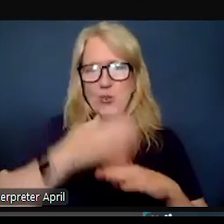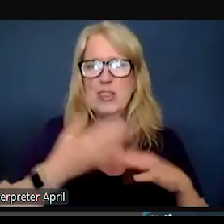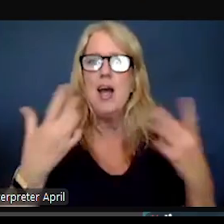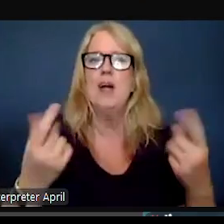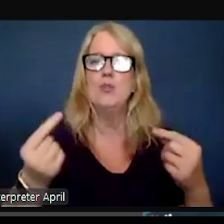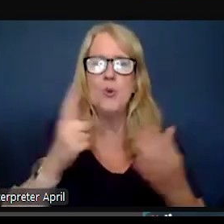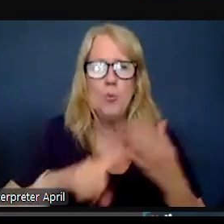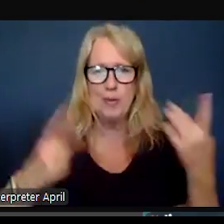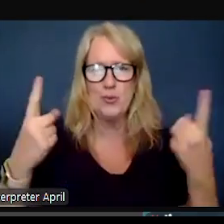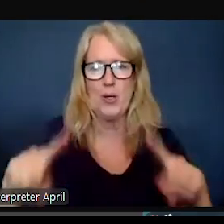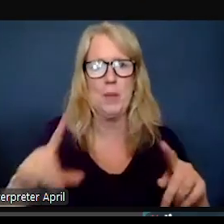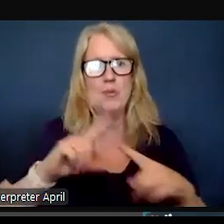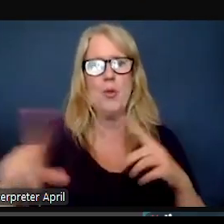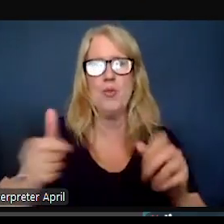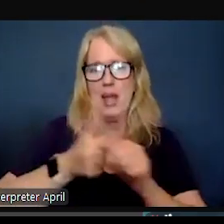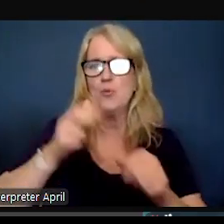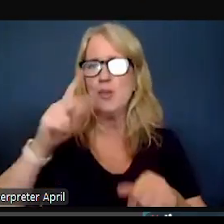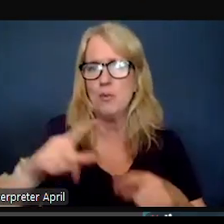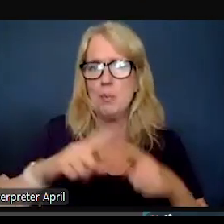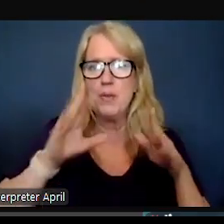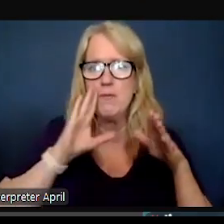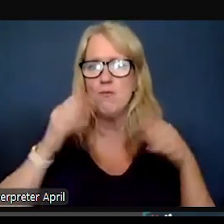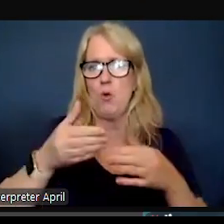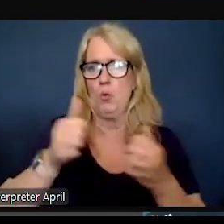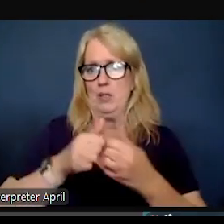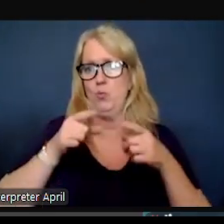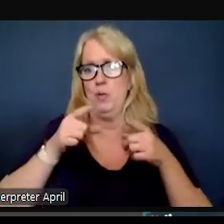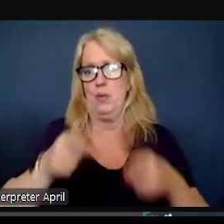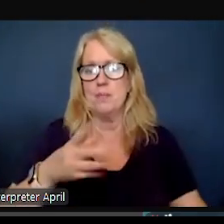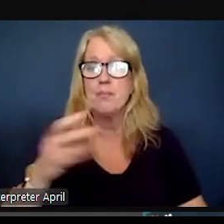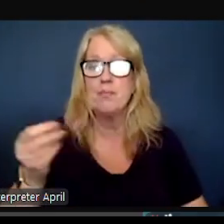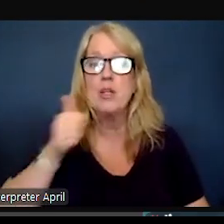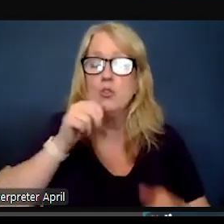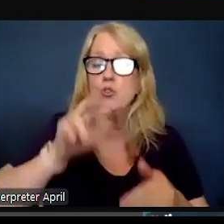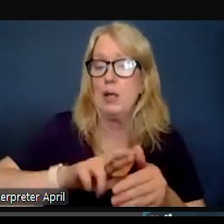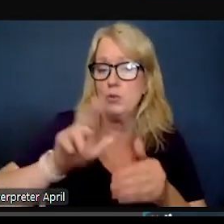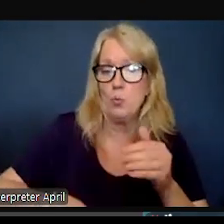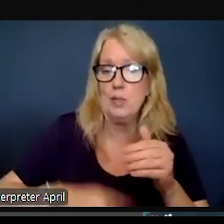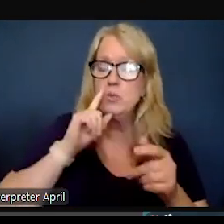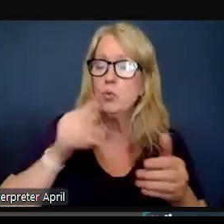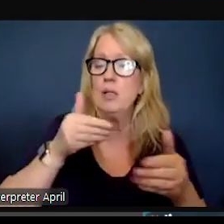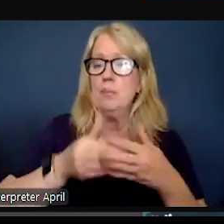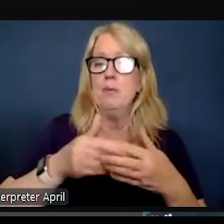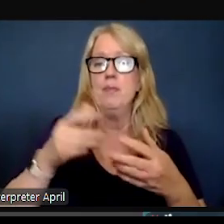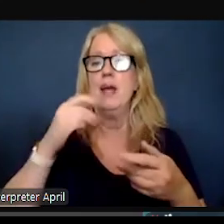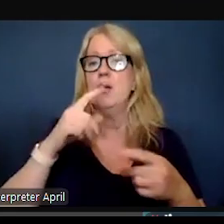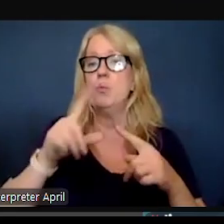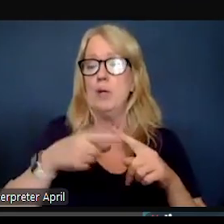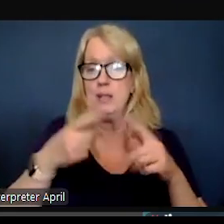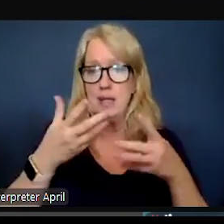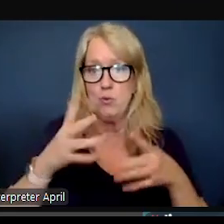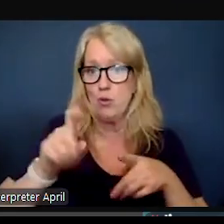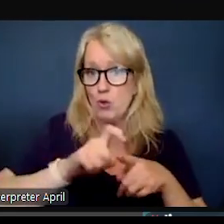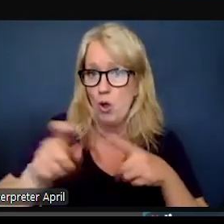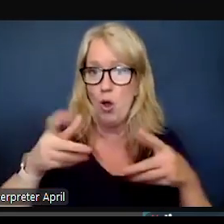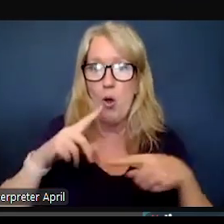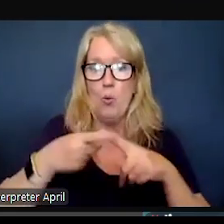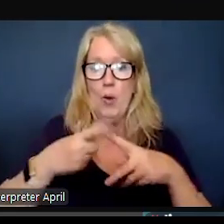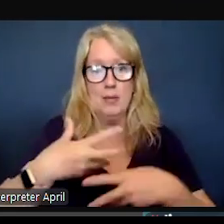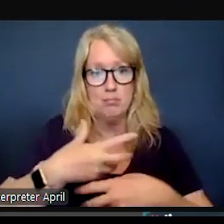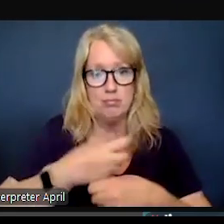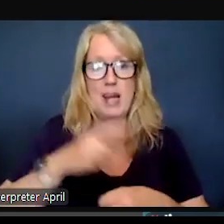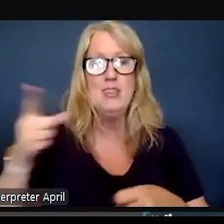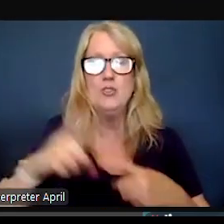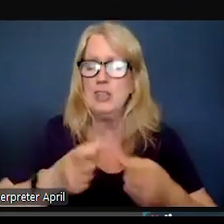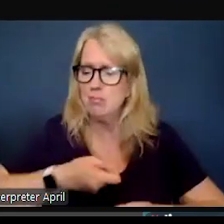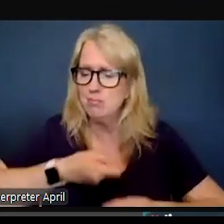on. So that's what the follow-up counselor focused on with her. As a result, towards the end of the calls where they were wrapping up, she